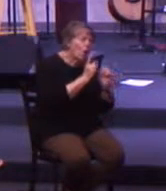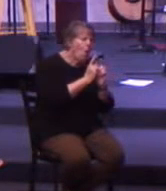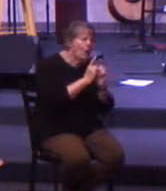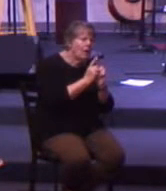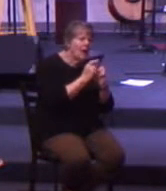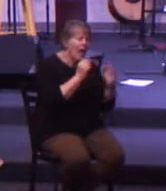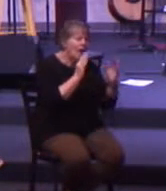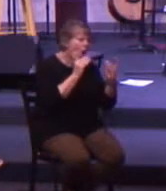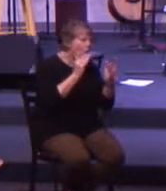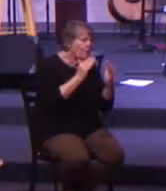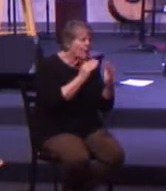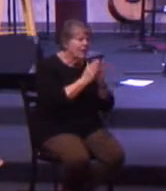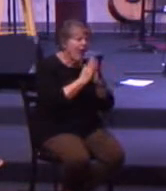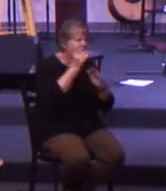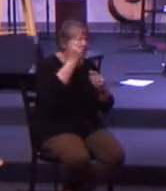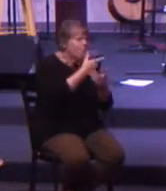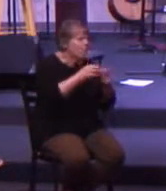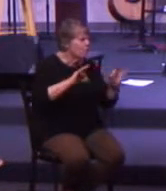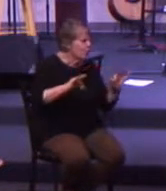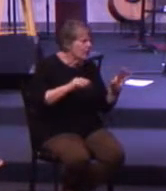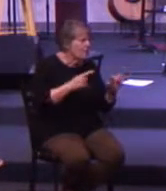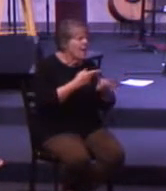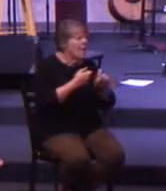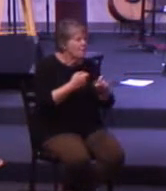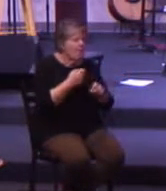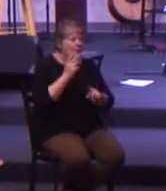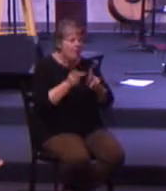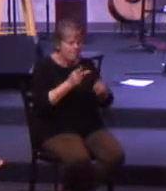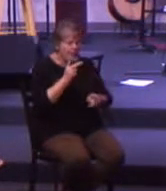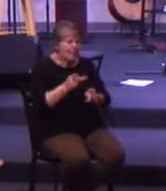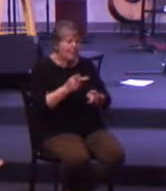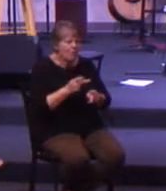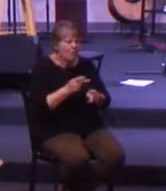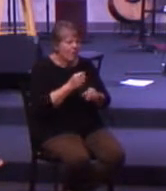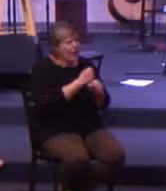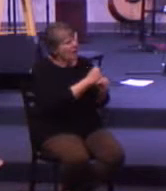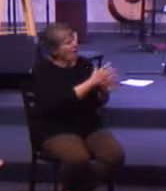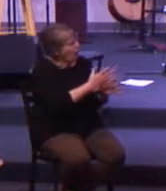their slavery. It's kind of unbelievable until